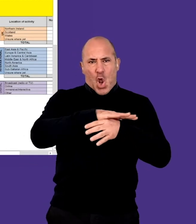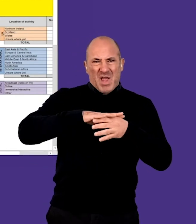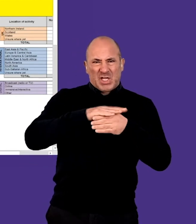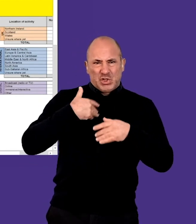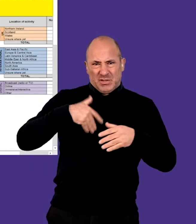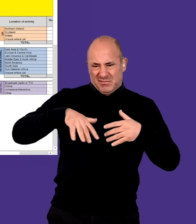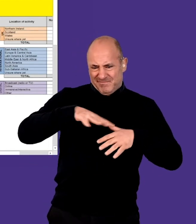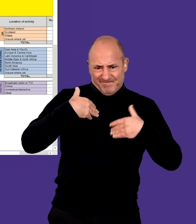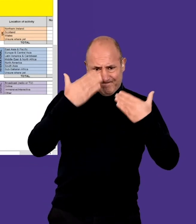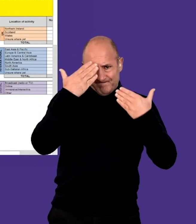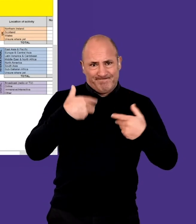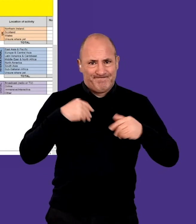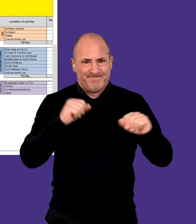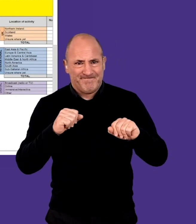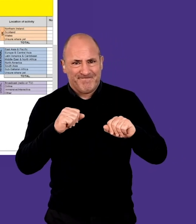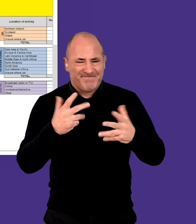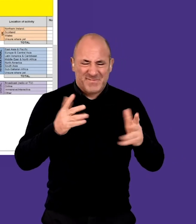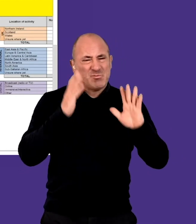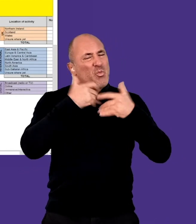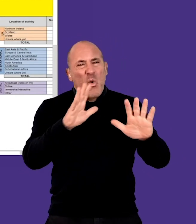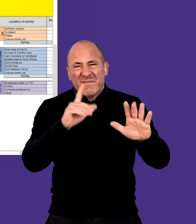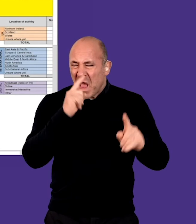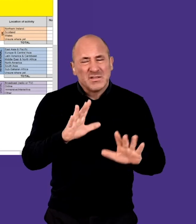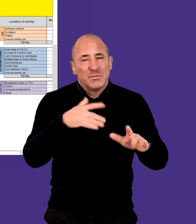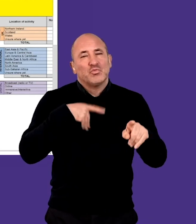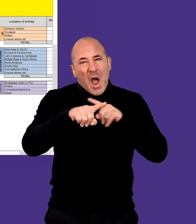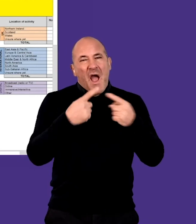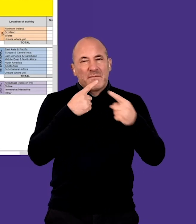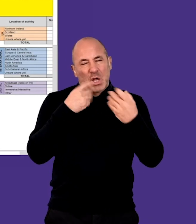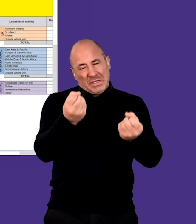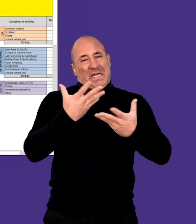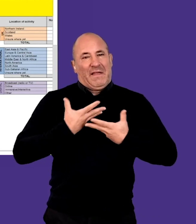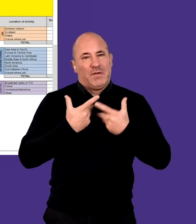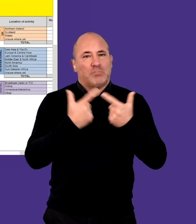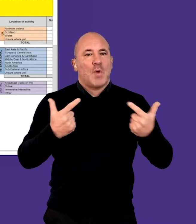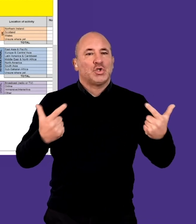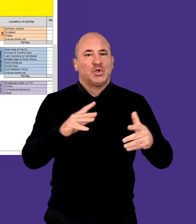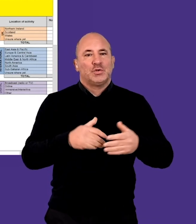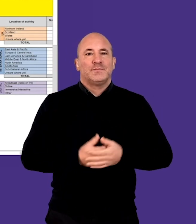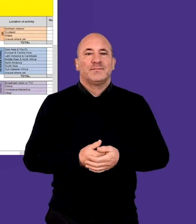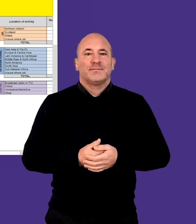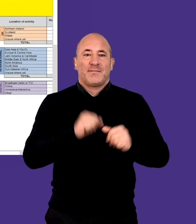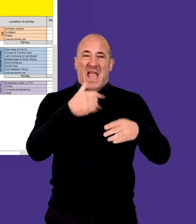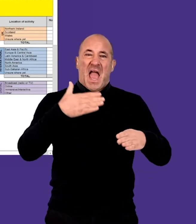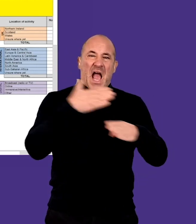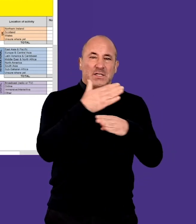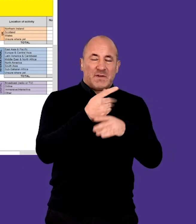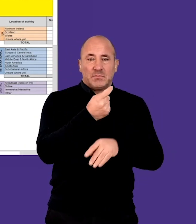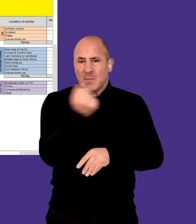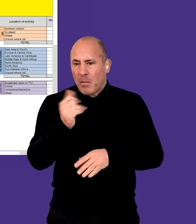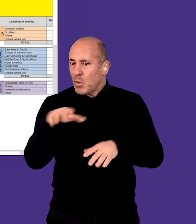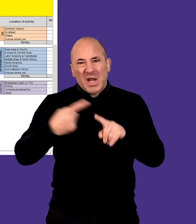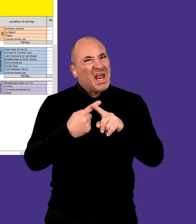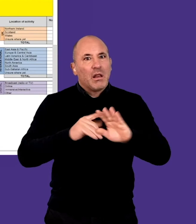Don't worry if you're unable to provide a location at local authority level. We'd just like you to provide as much information as you can.